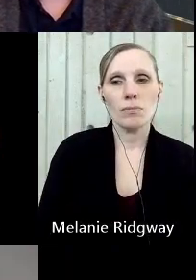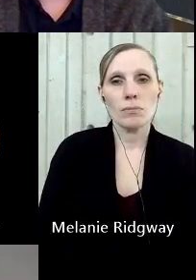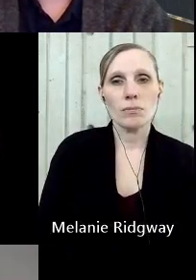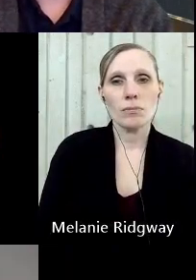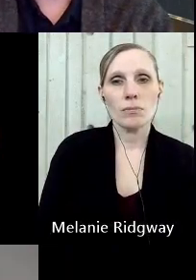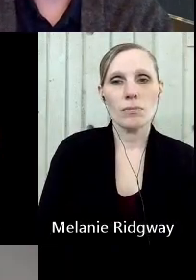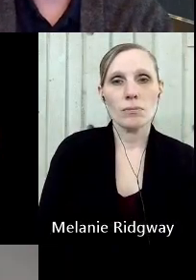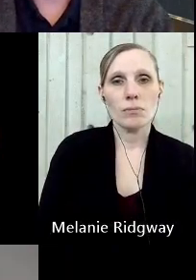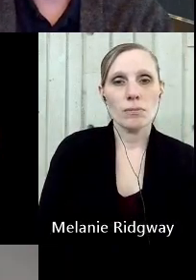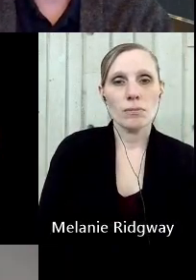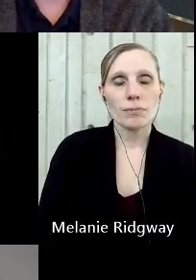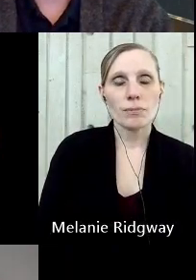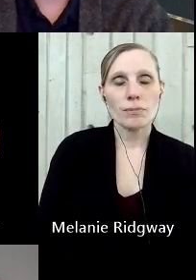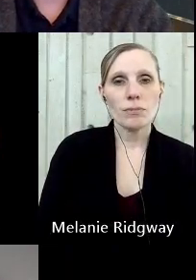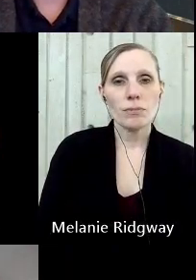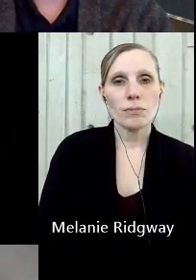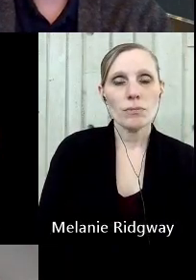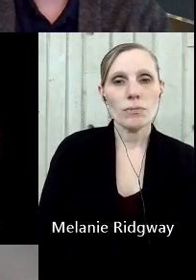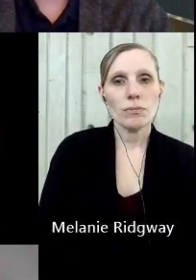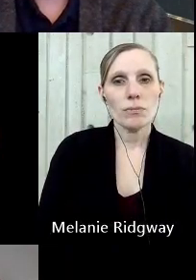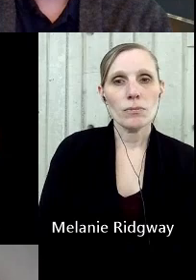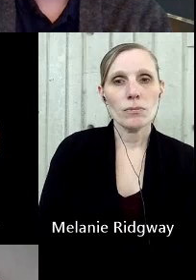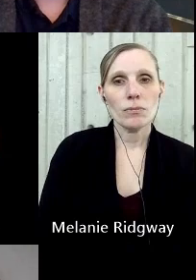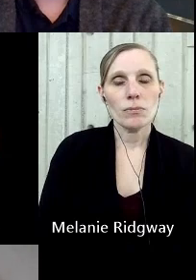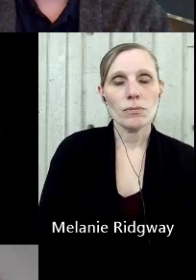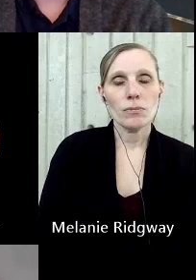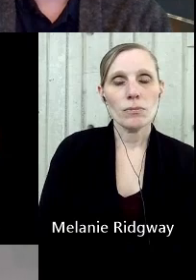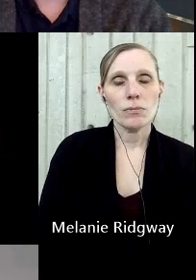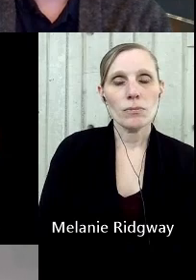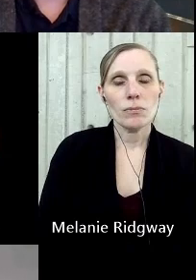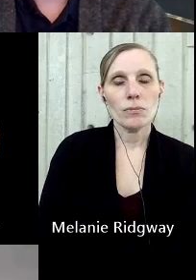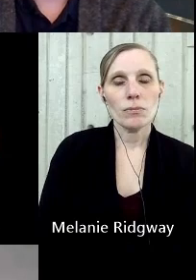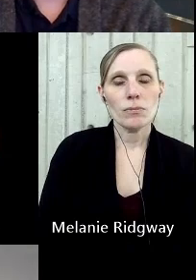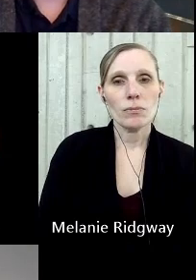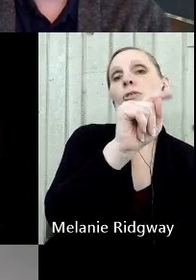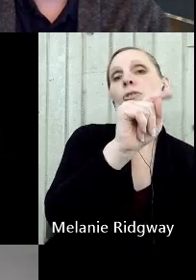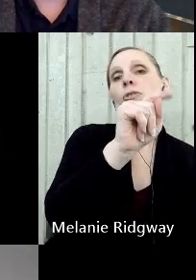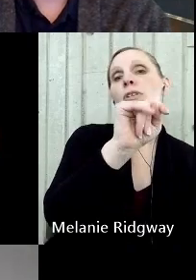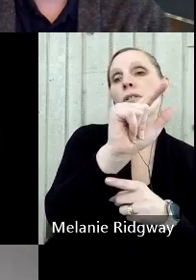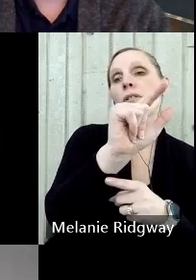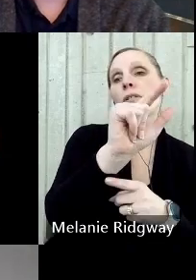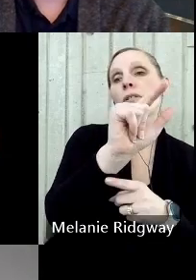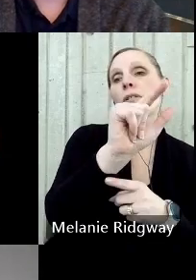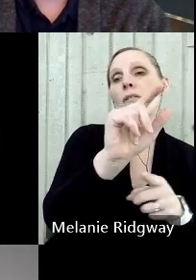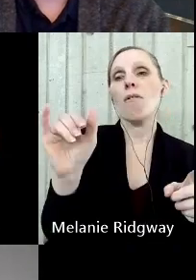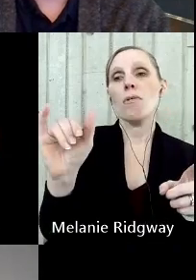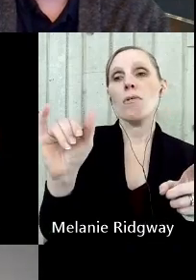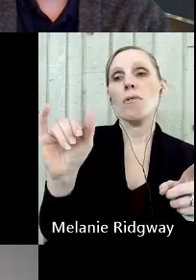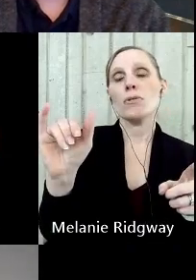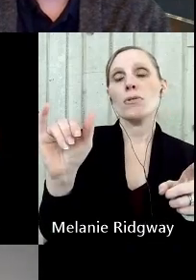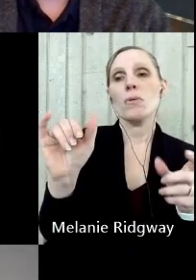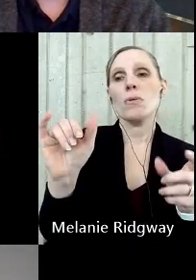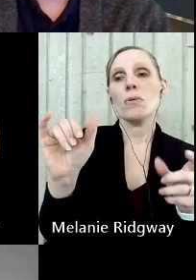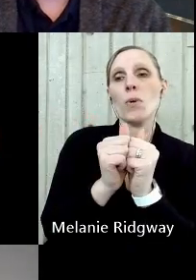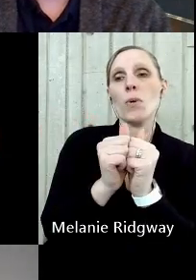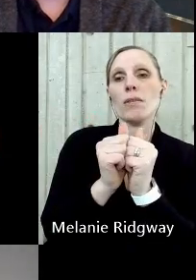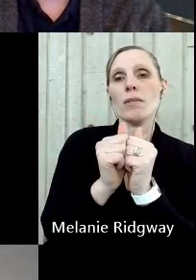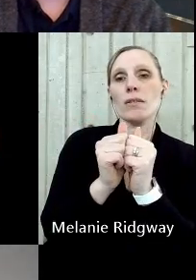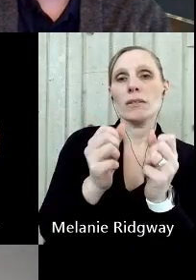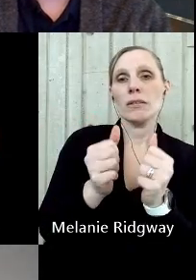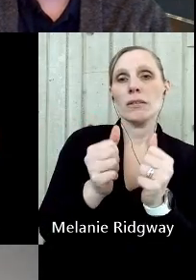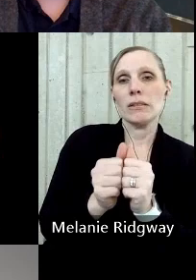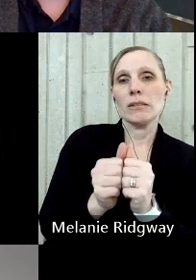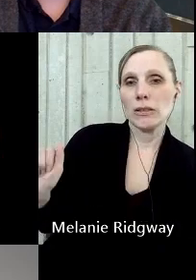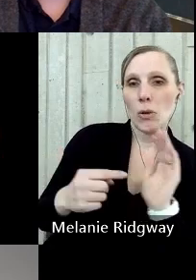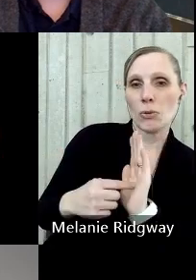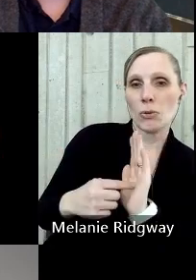I'll also mention, related to that question on disclosing, we do have some resources available on our